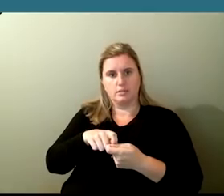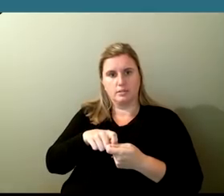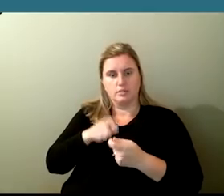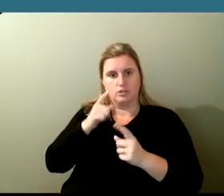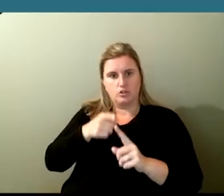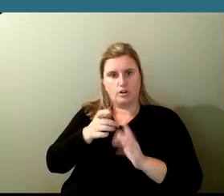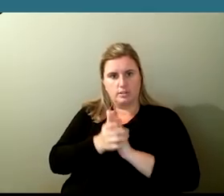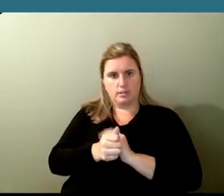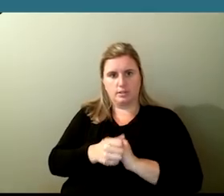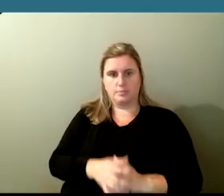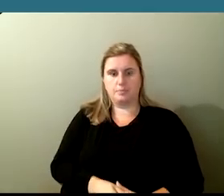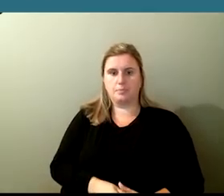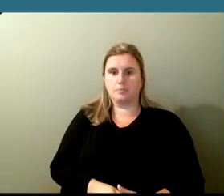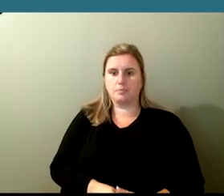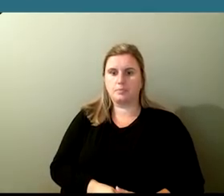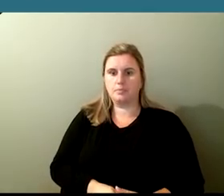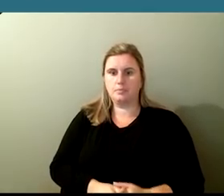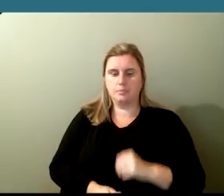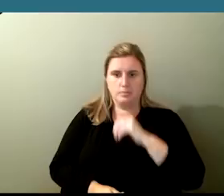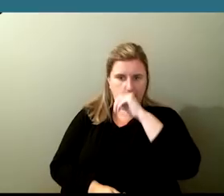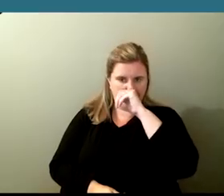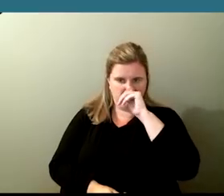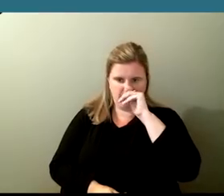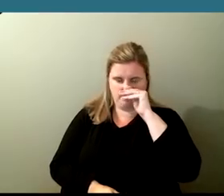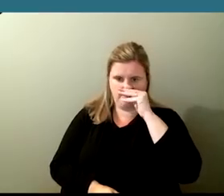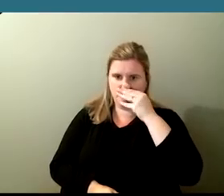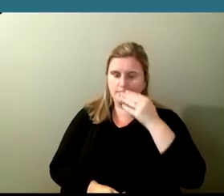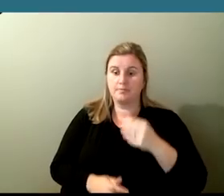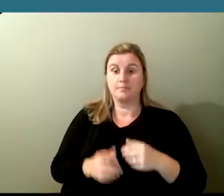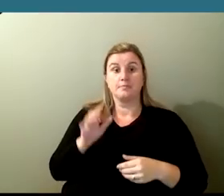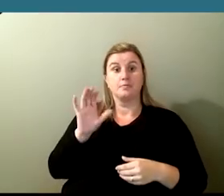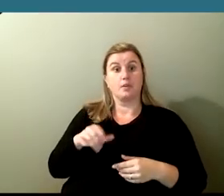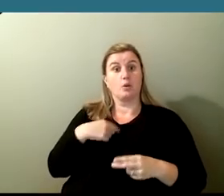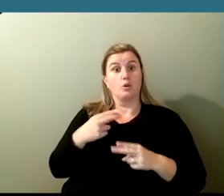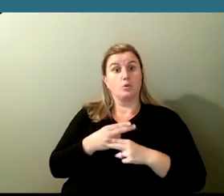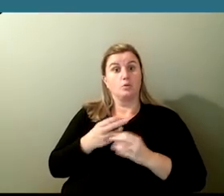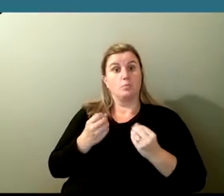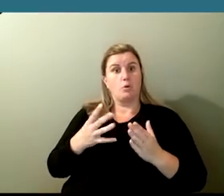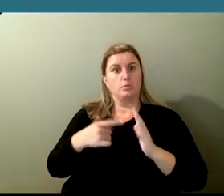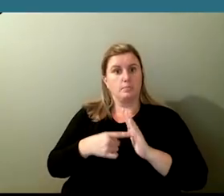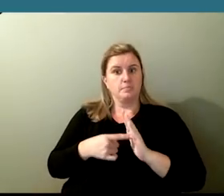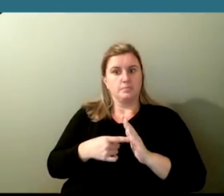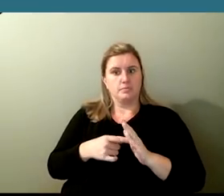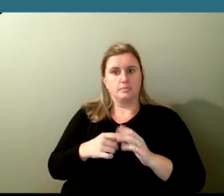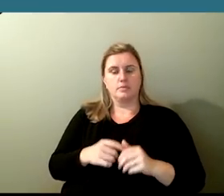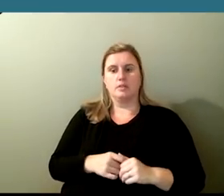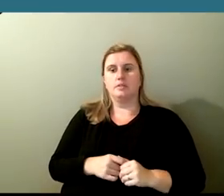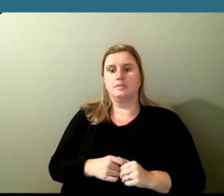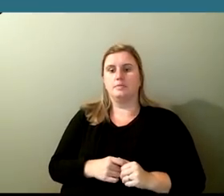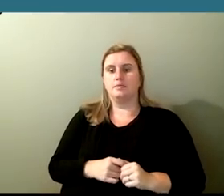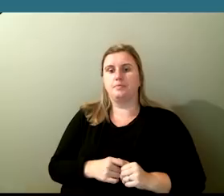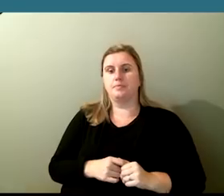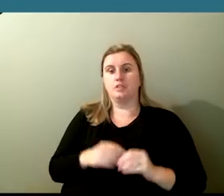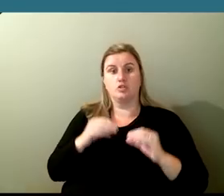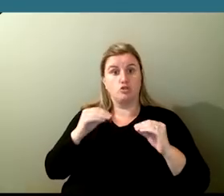target skill. In order to do that, we could use multiple models. It could be simply typed instructions